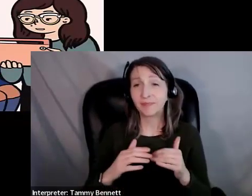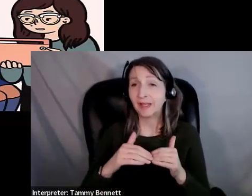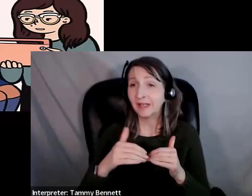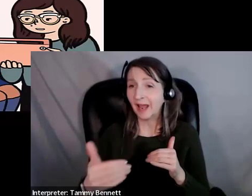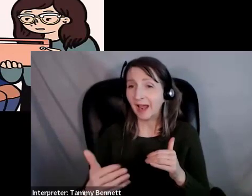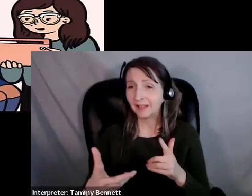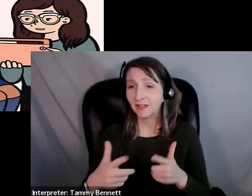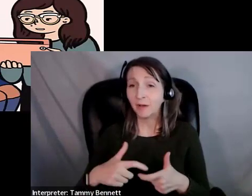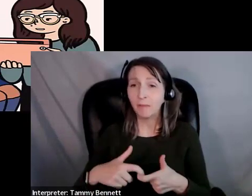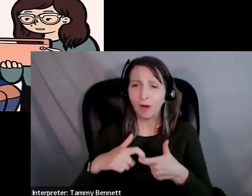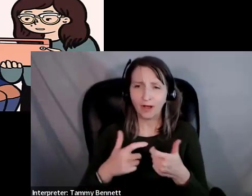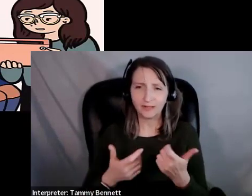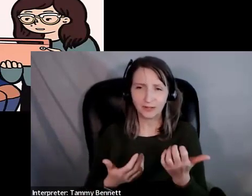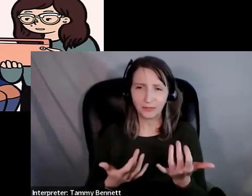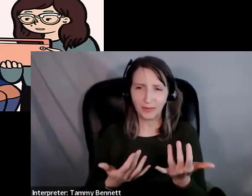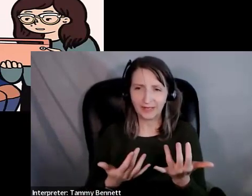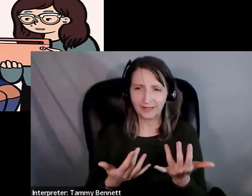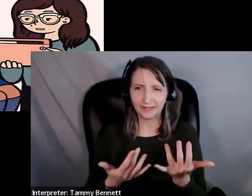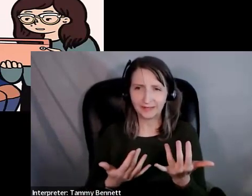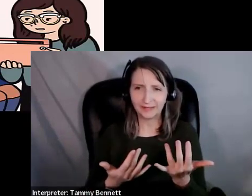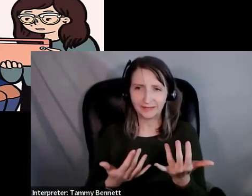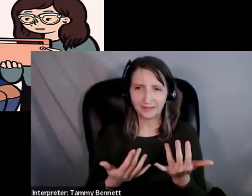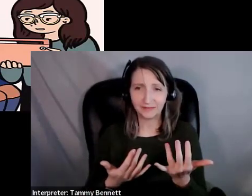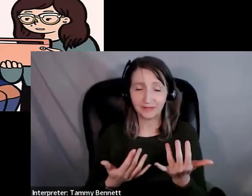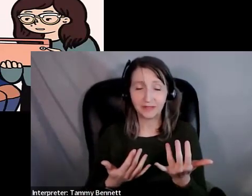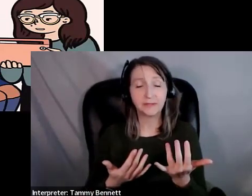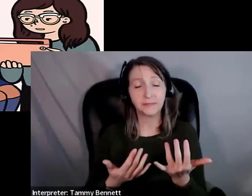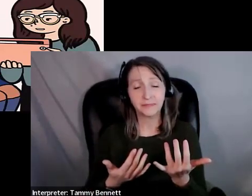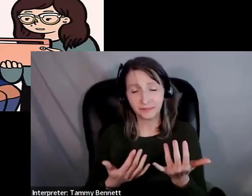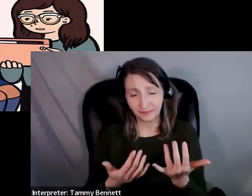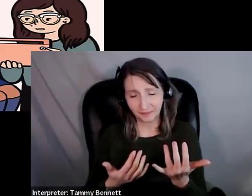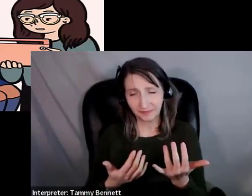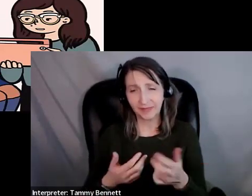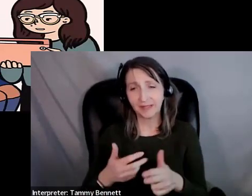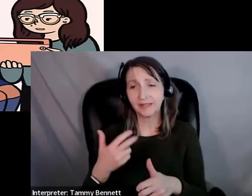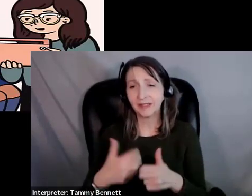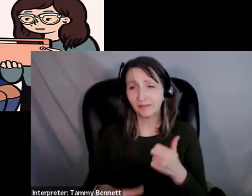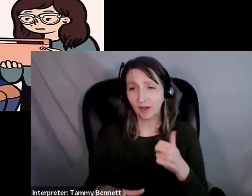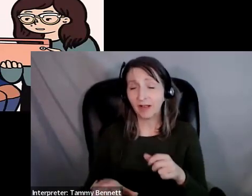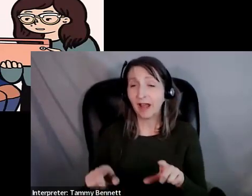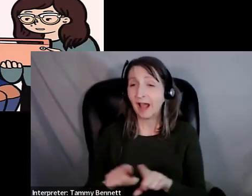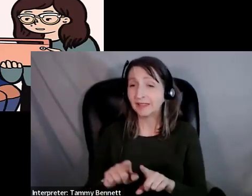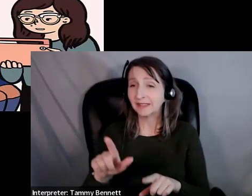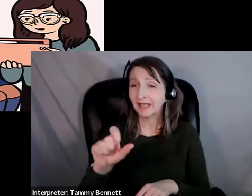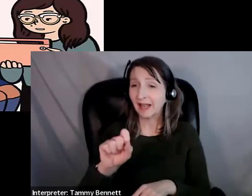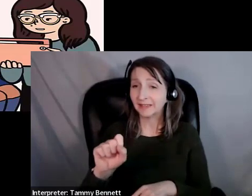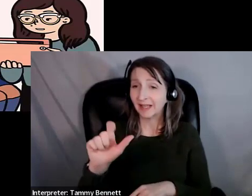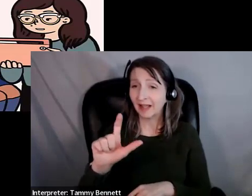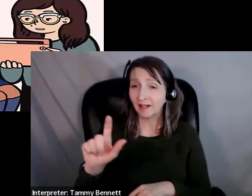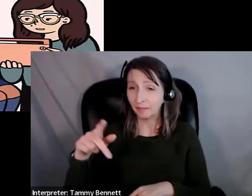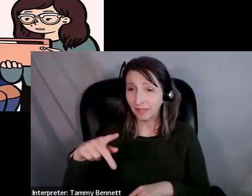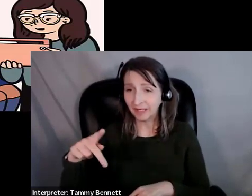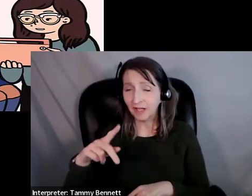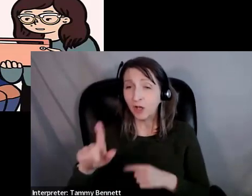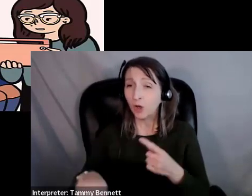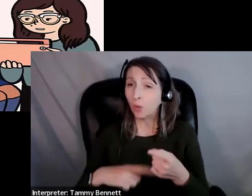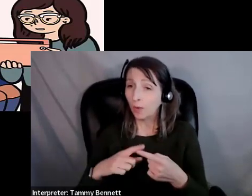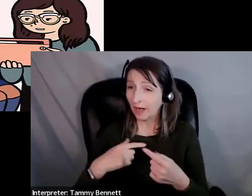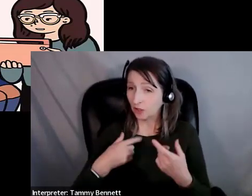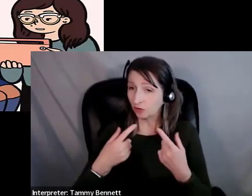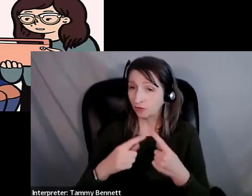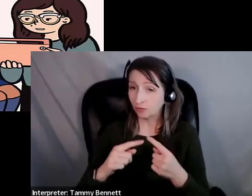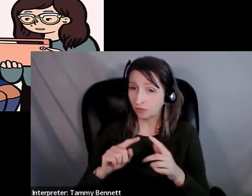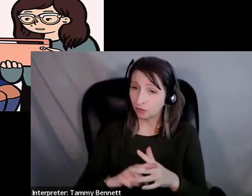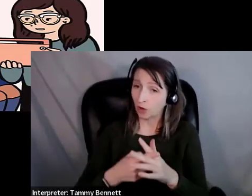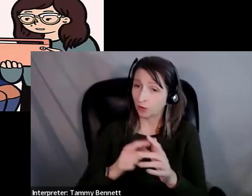pause and wait, which is very, very difficult. And as an SLP, I personally try to, when I first start working with a student